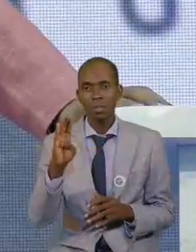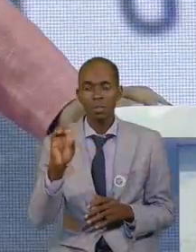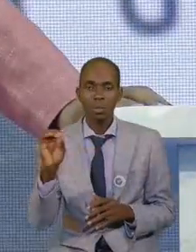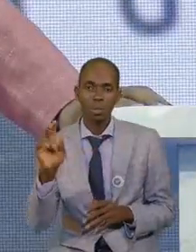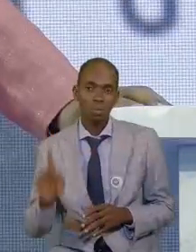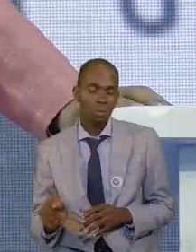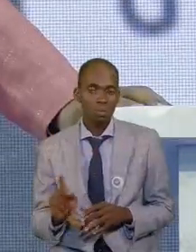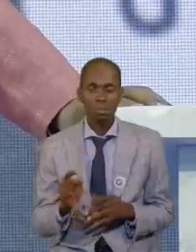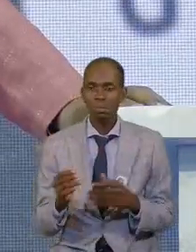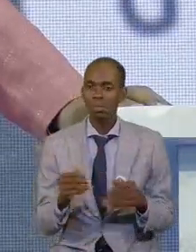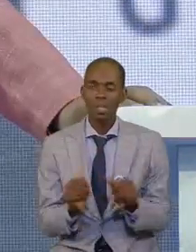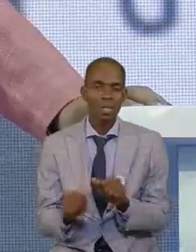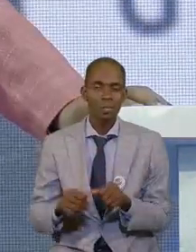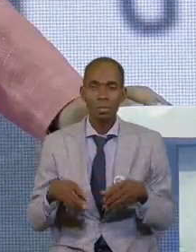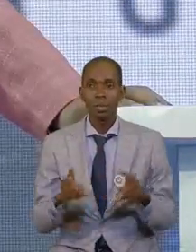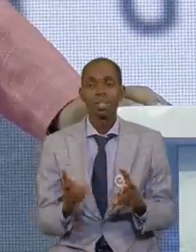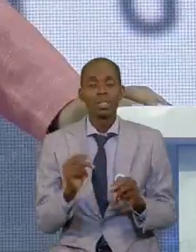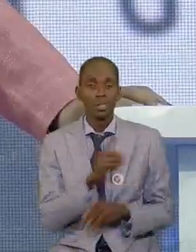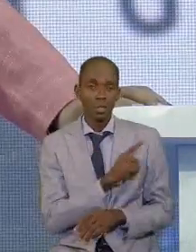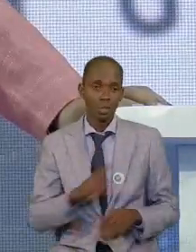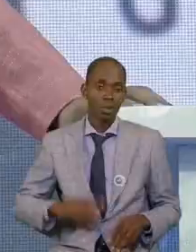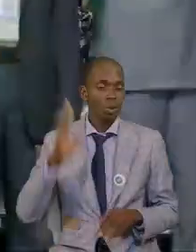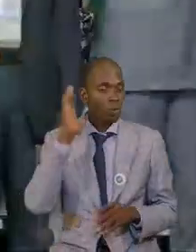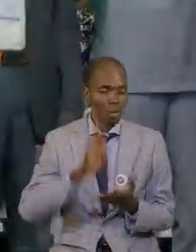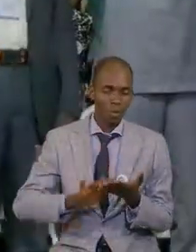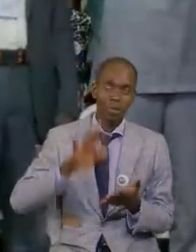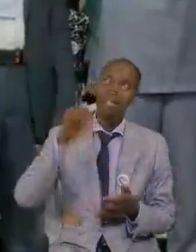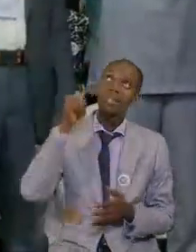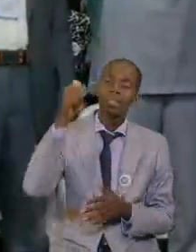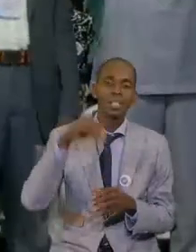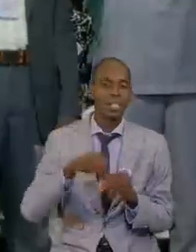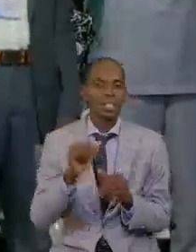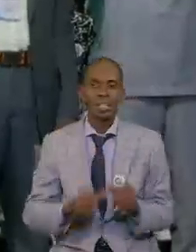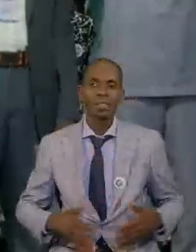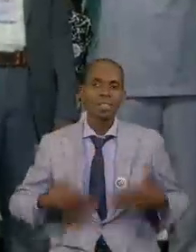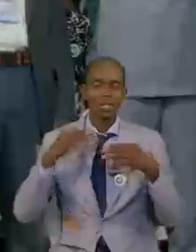the Lord is going to glorify himself in every life.